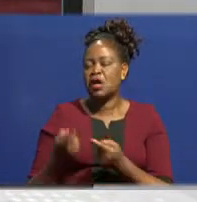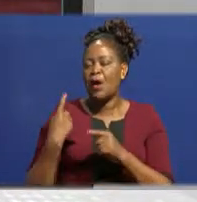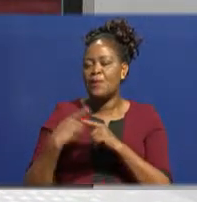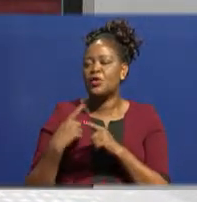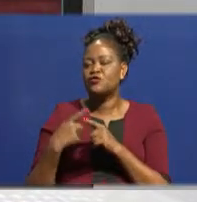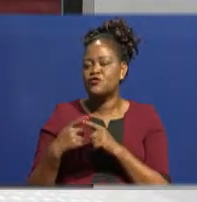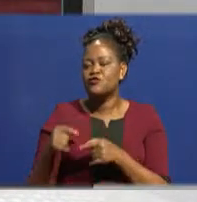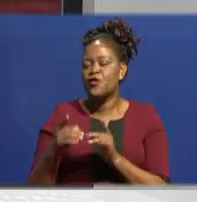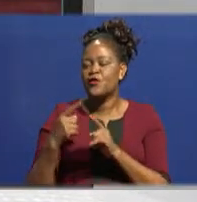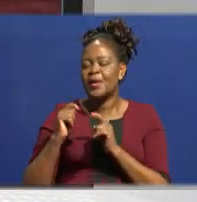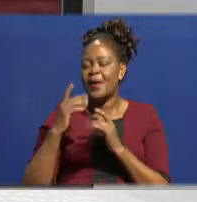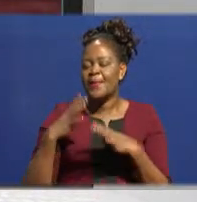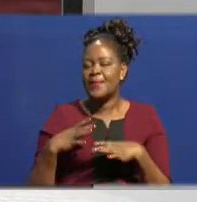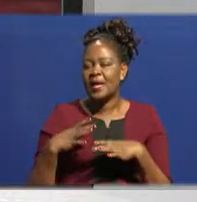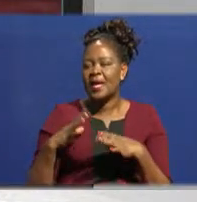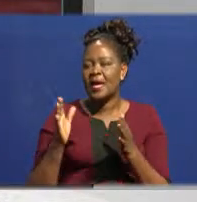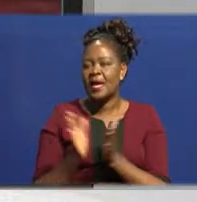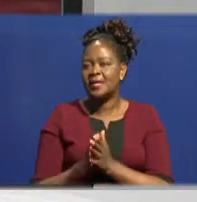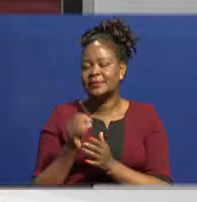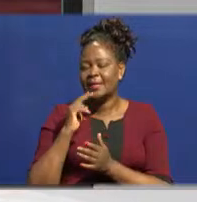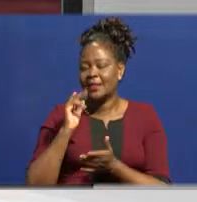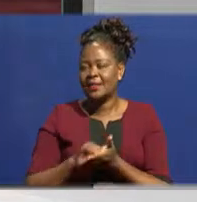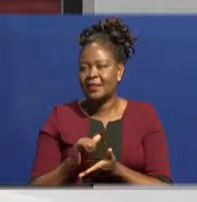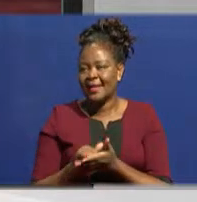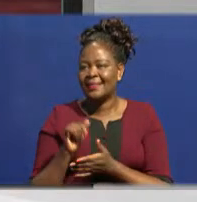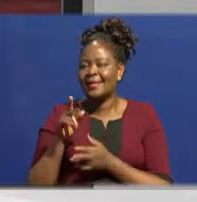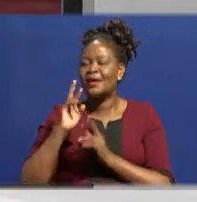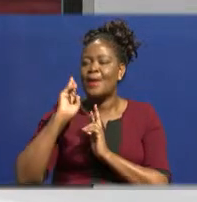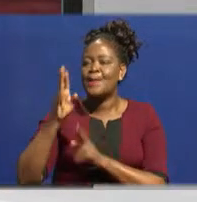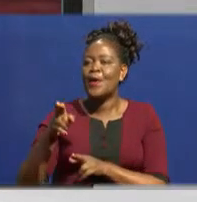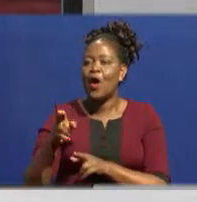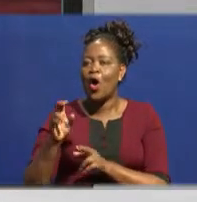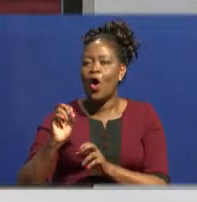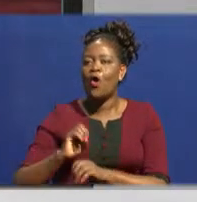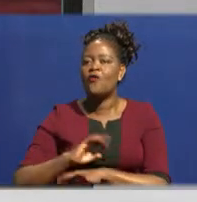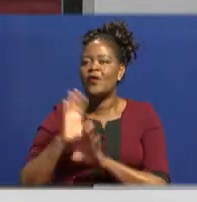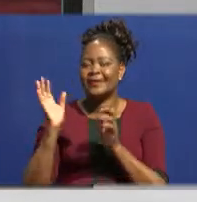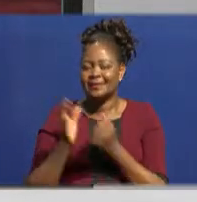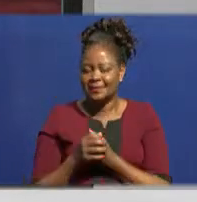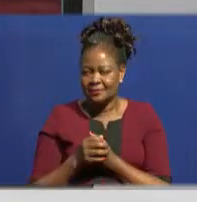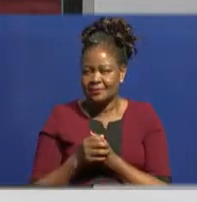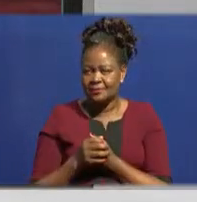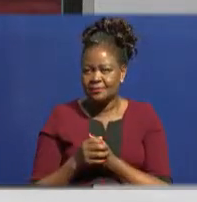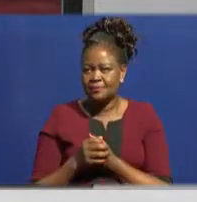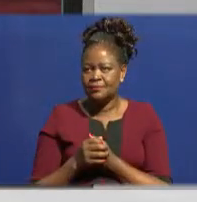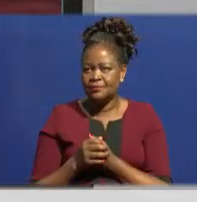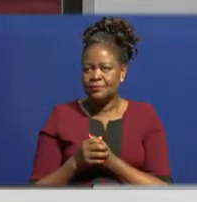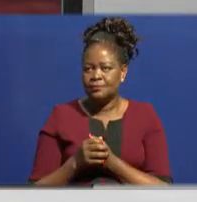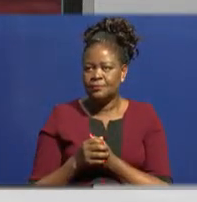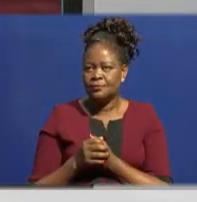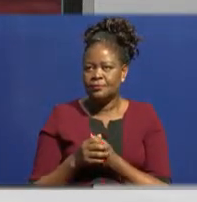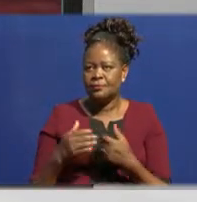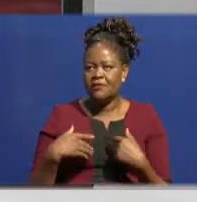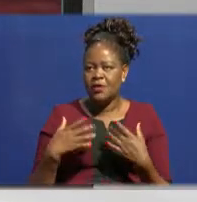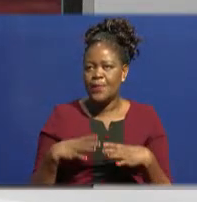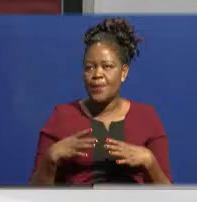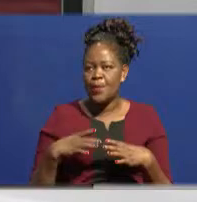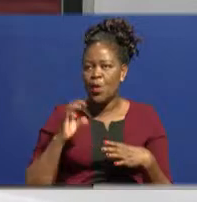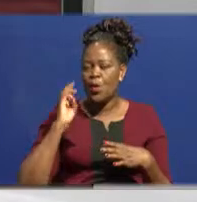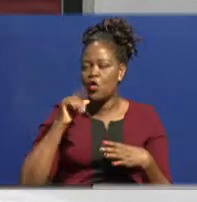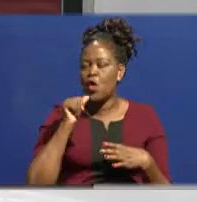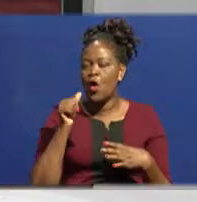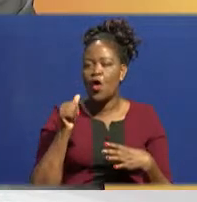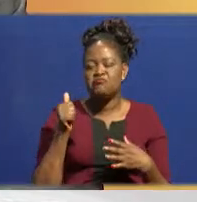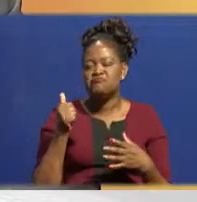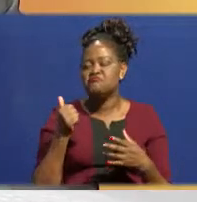the Kenyan people. Mm-hmm. He also made an observation that that report will obviously be having people who will not be